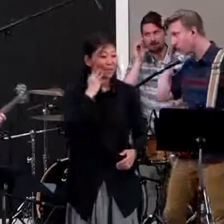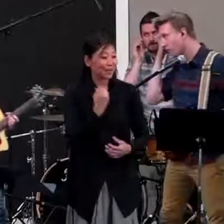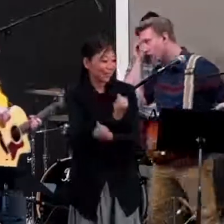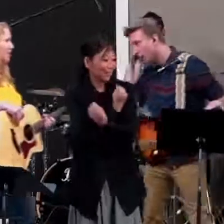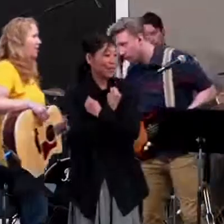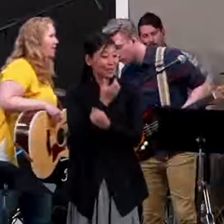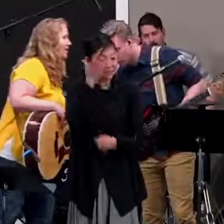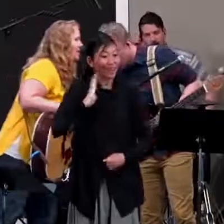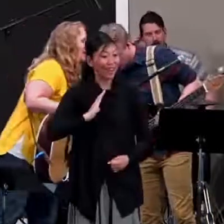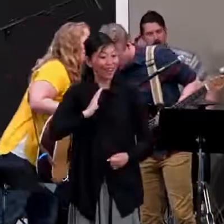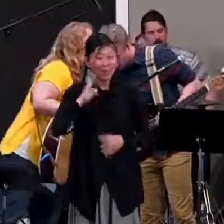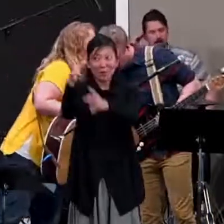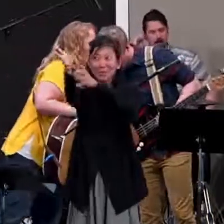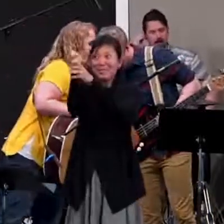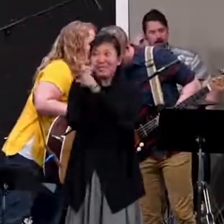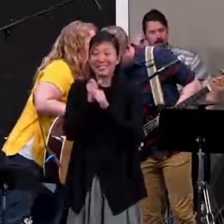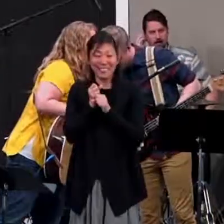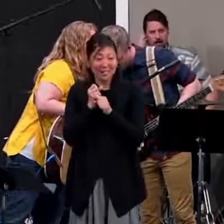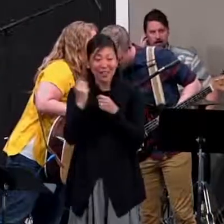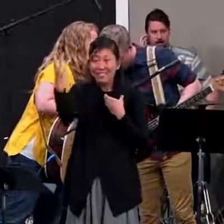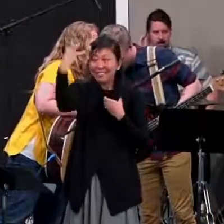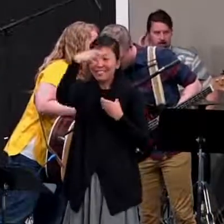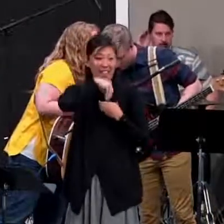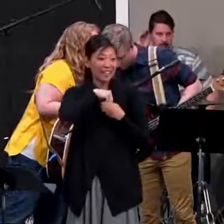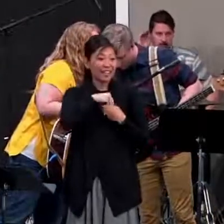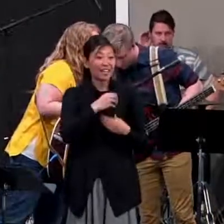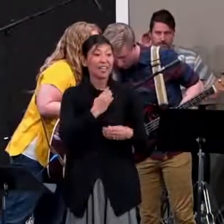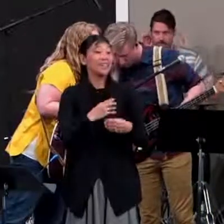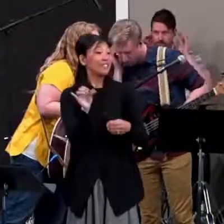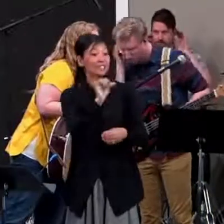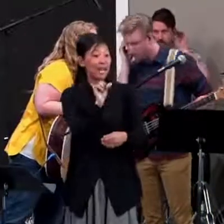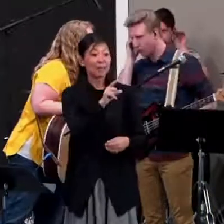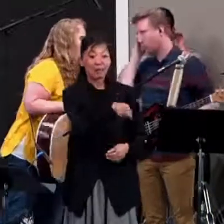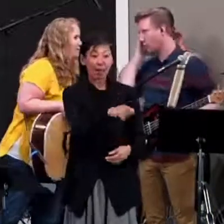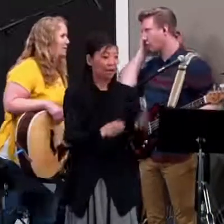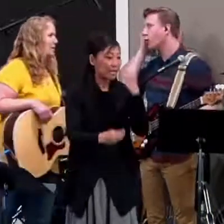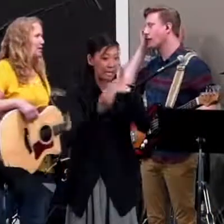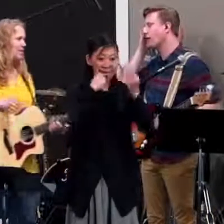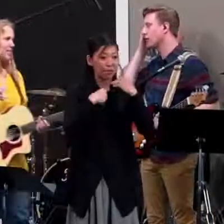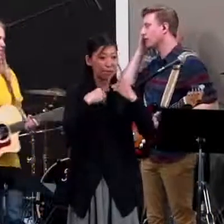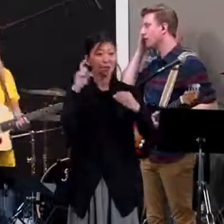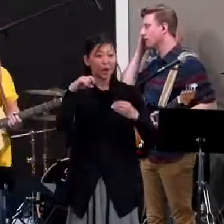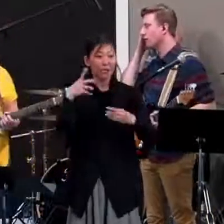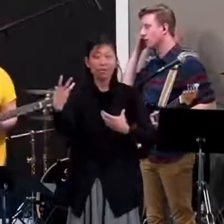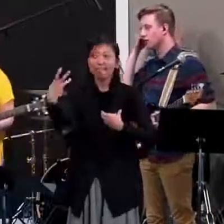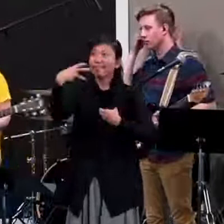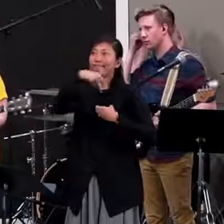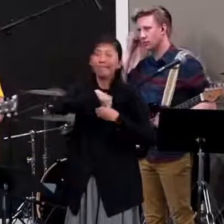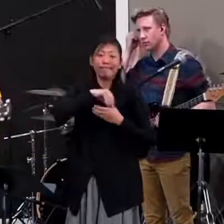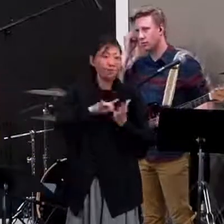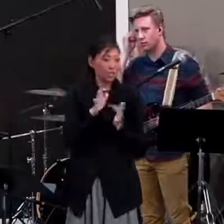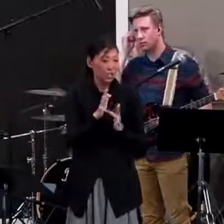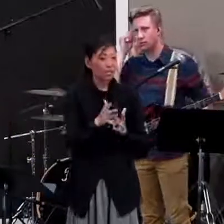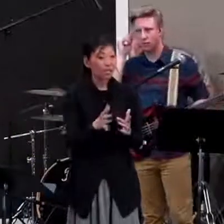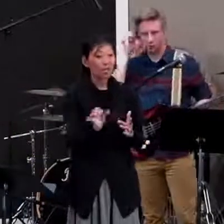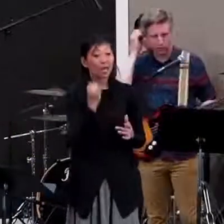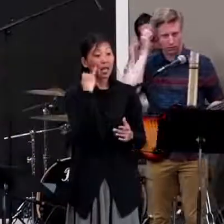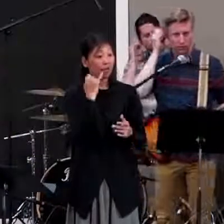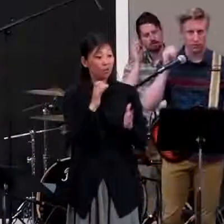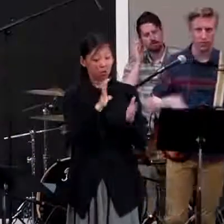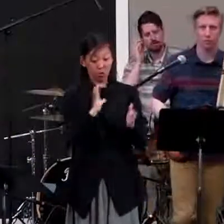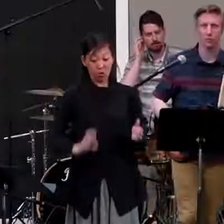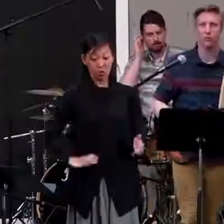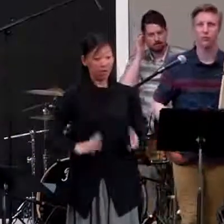afresh, that you might take it in like you take in food, so to speak. So here's the thing. If you're a follower of Jesus, if you're a